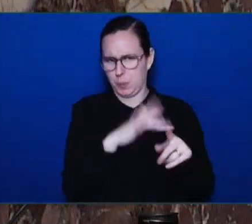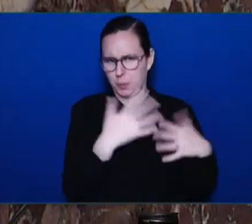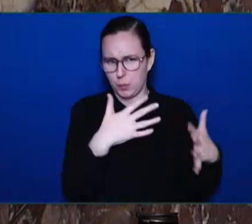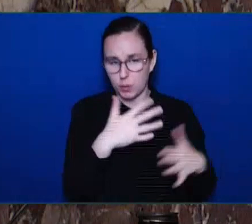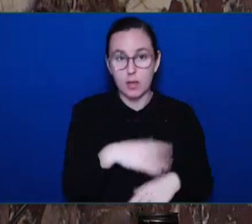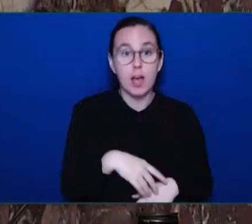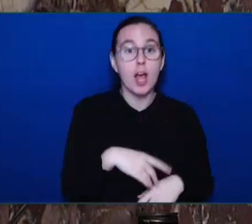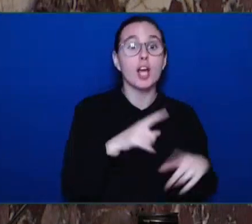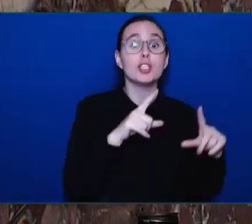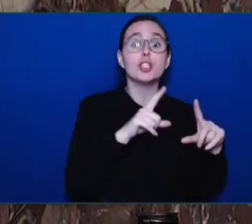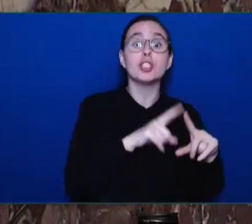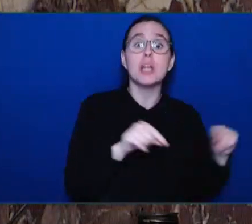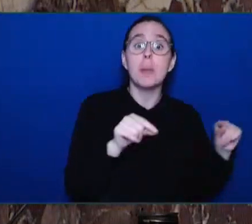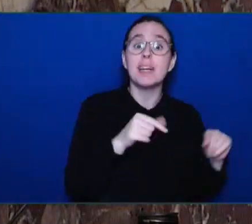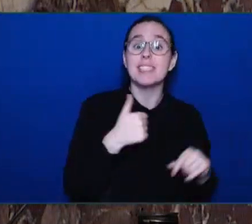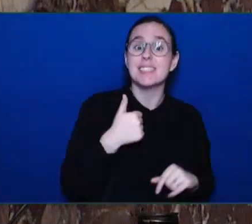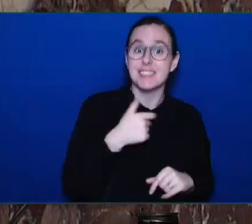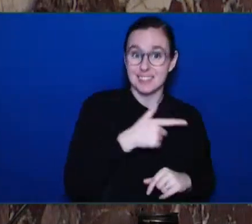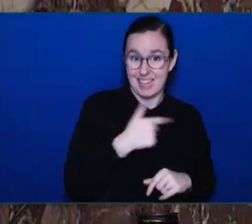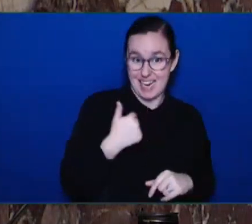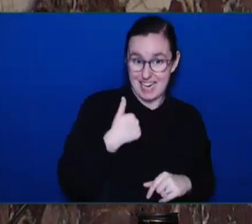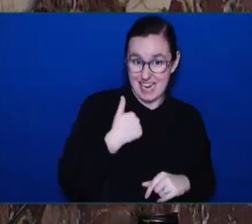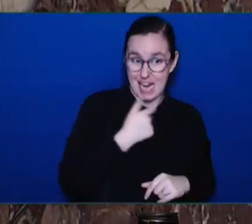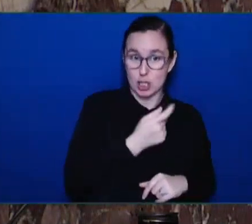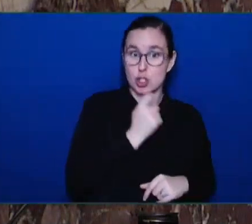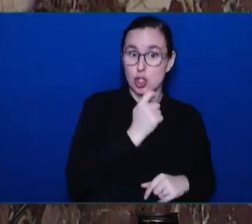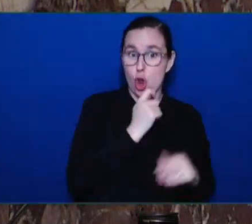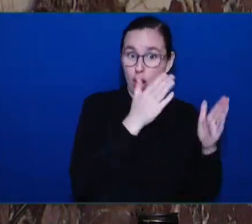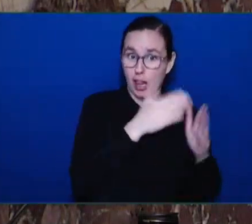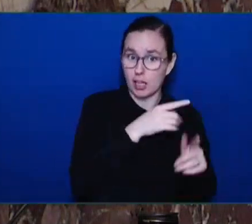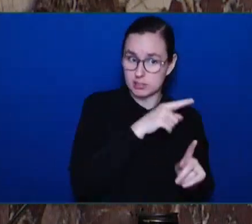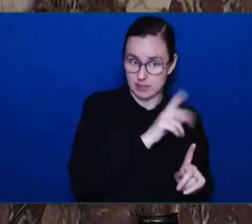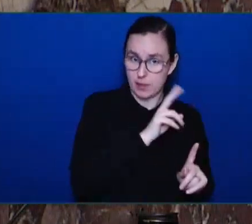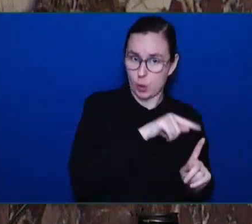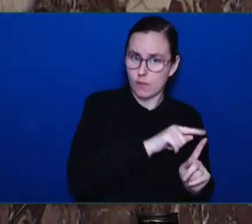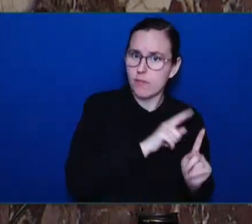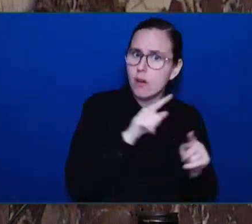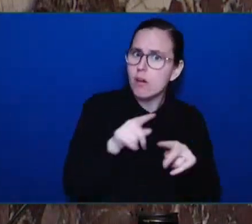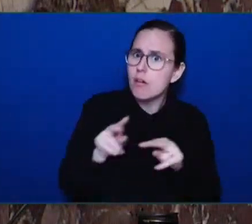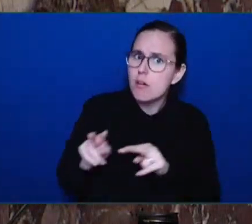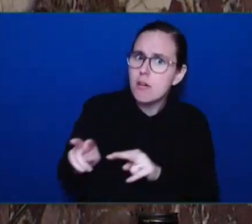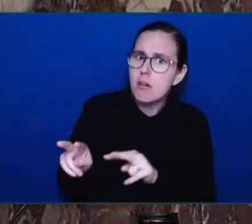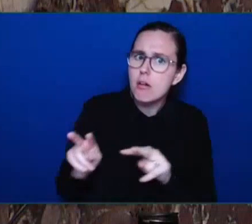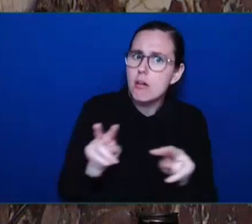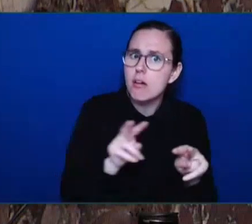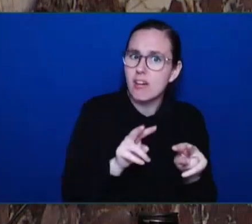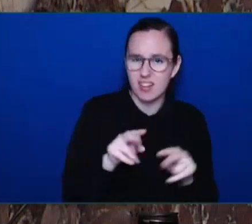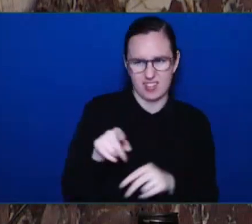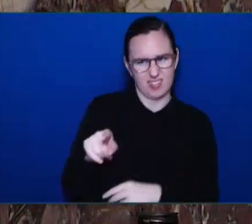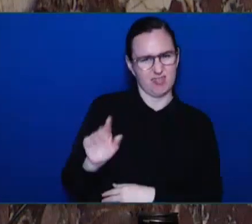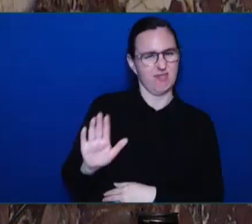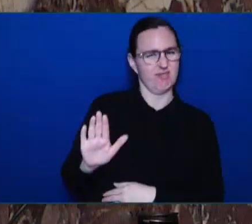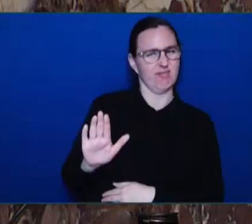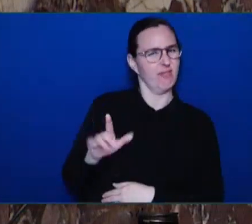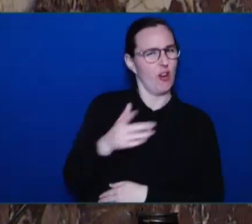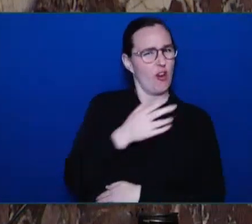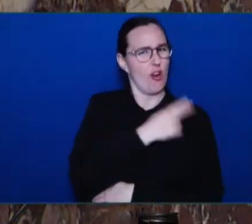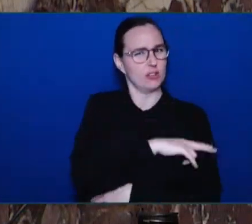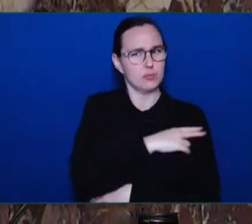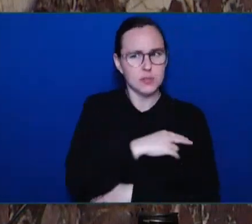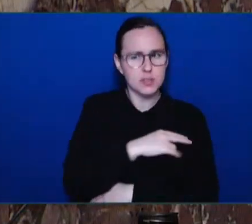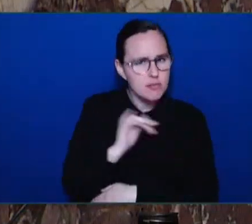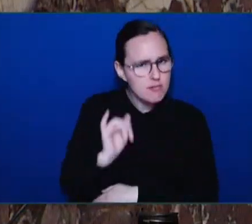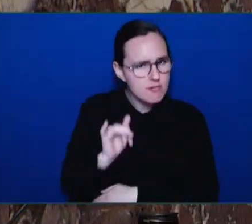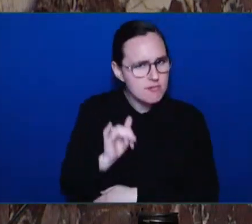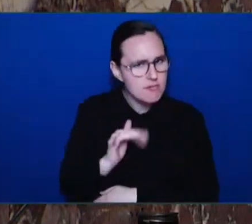spent time with Tomokichi Homa and learned all he could of this novel way to provide health care with easy access to all in the community. He